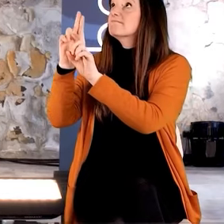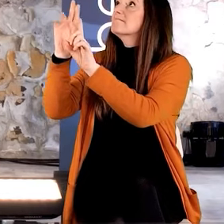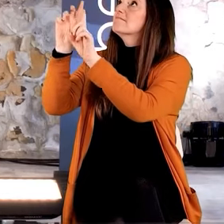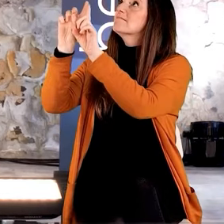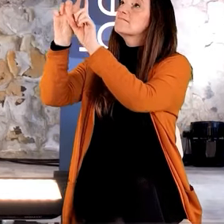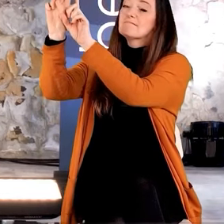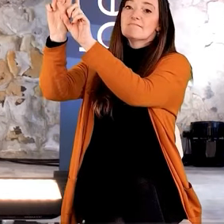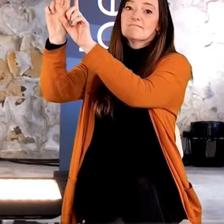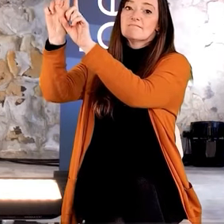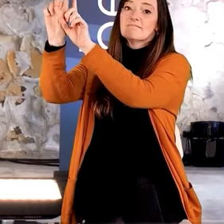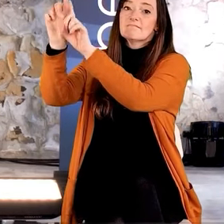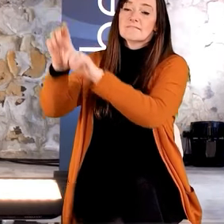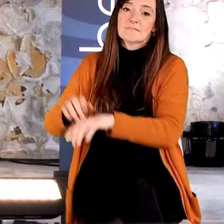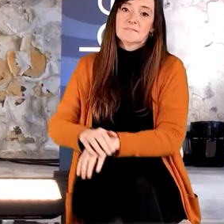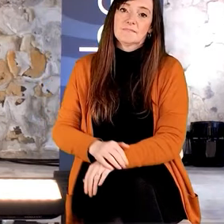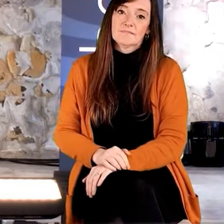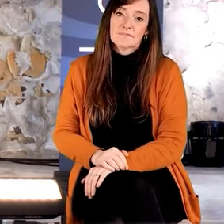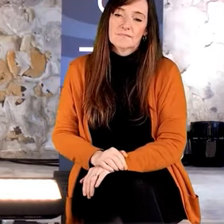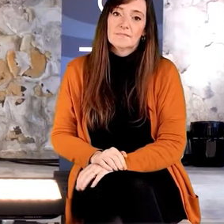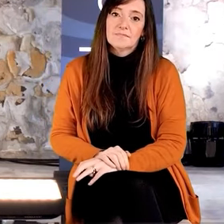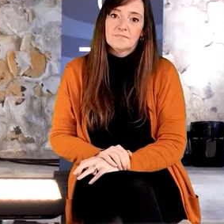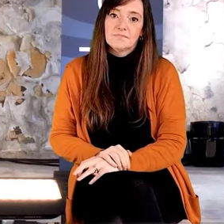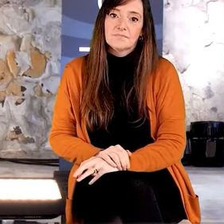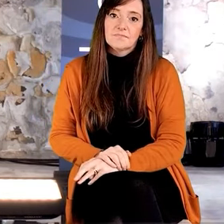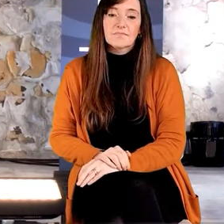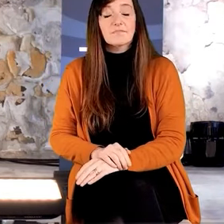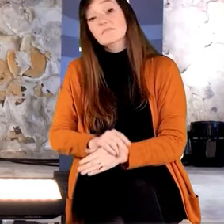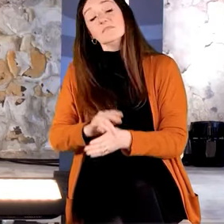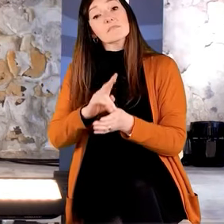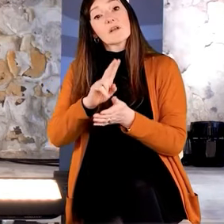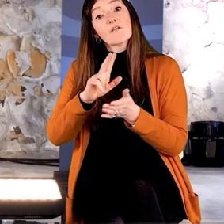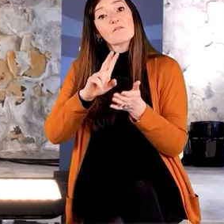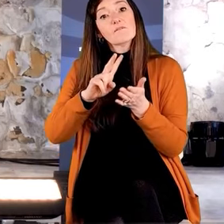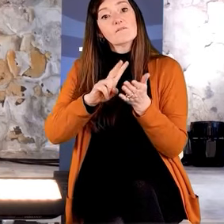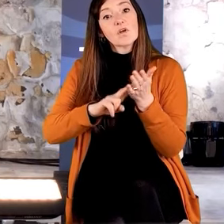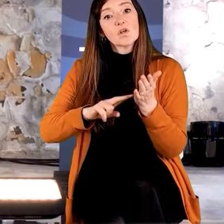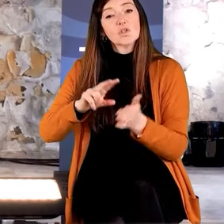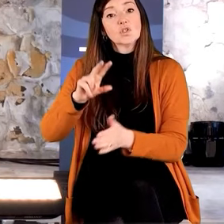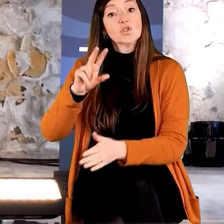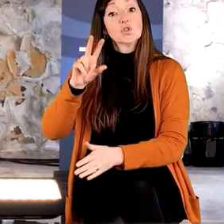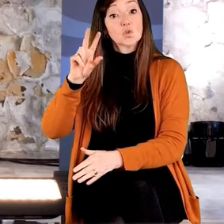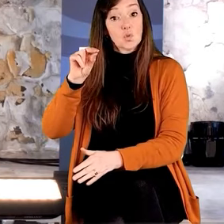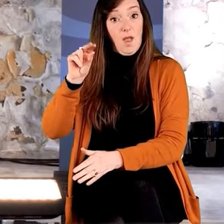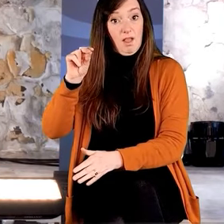Lord. You cover him with favour as with a shield. Actually, it's singular in verse